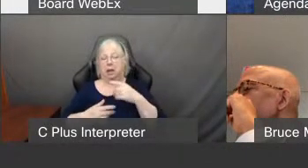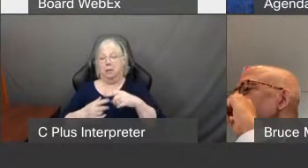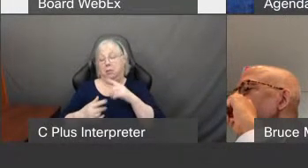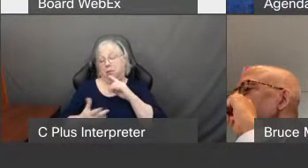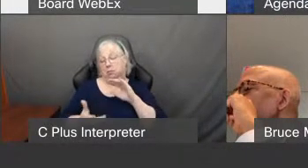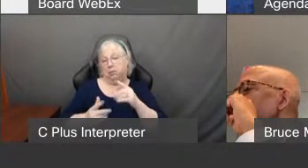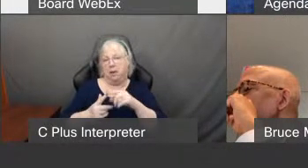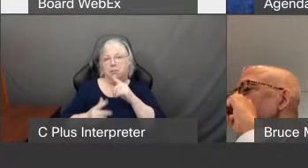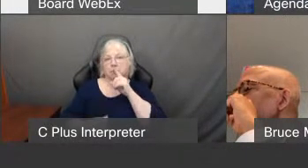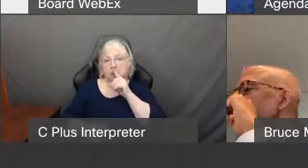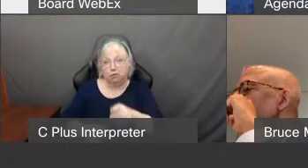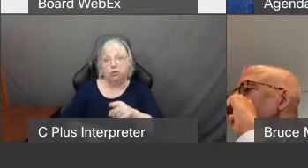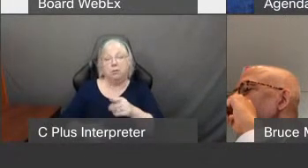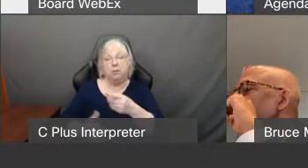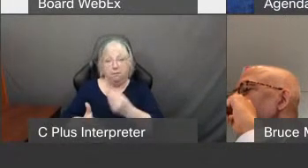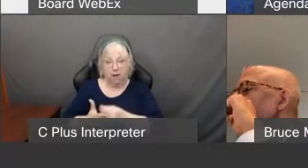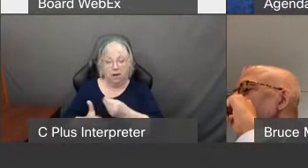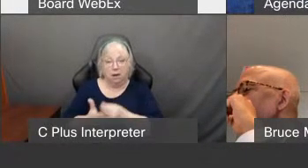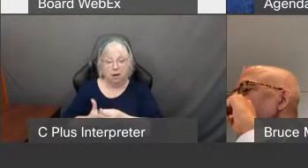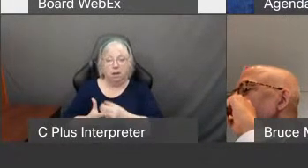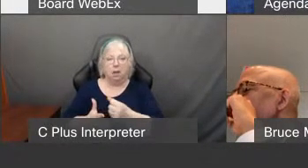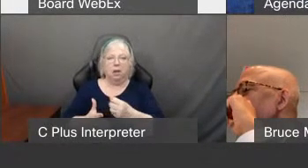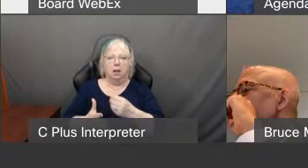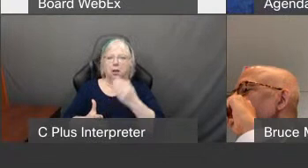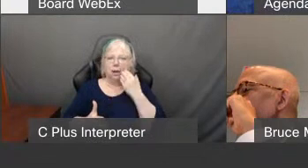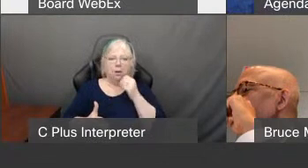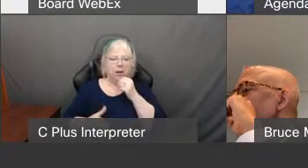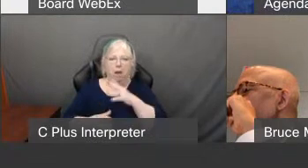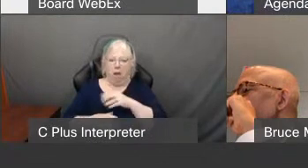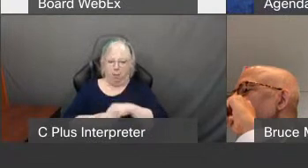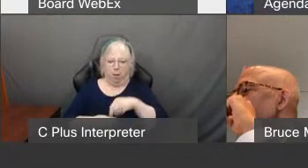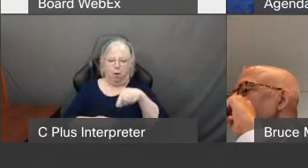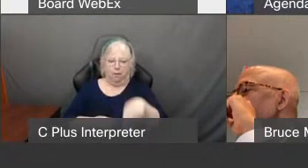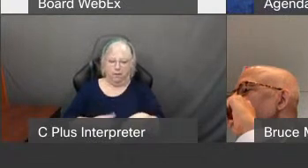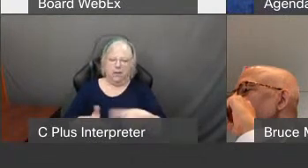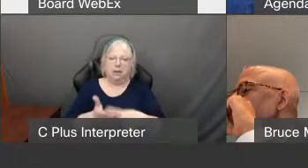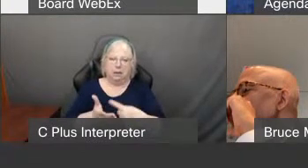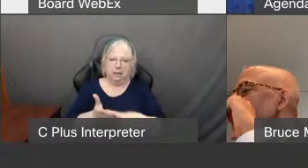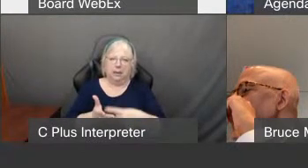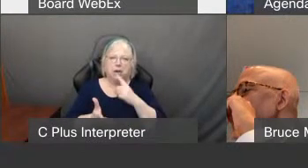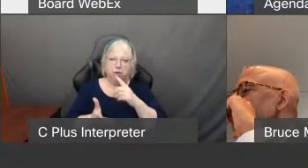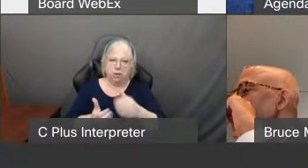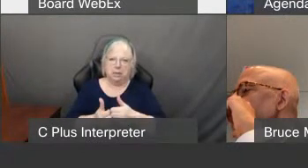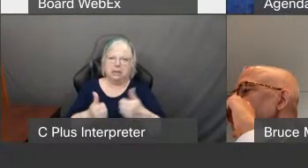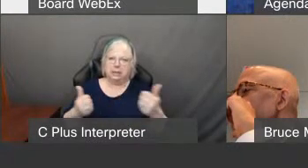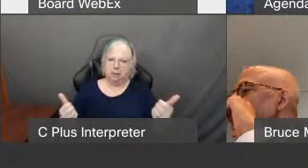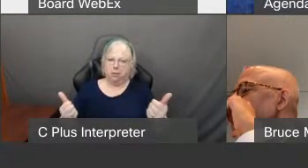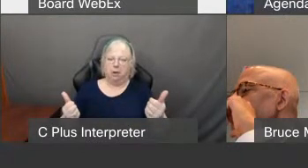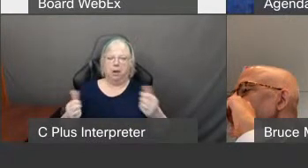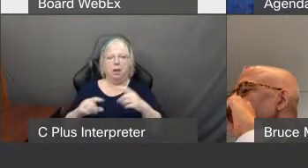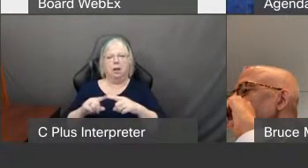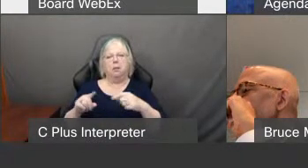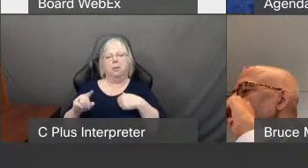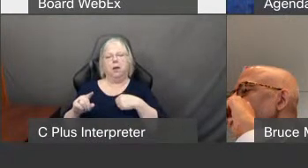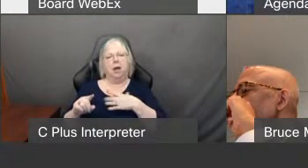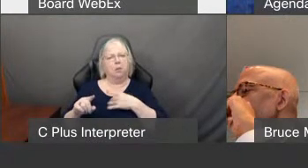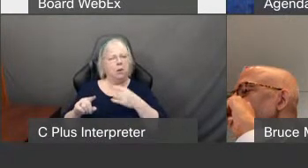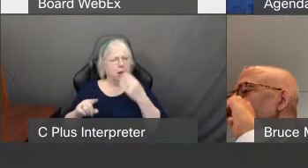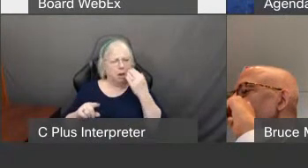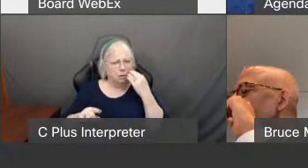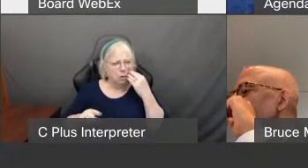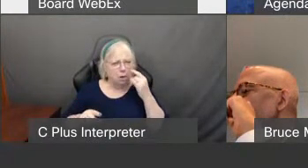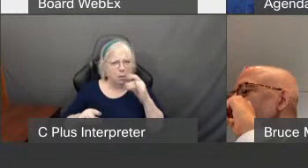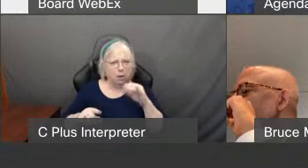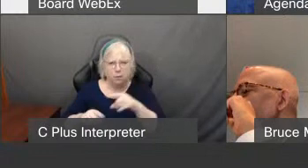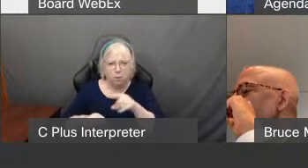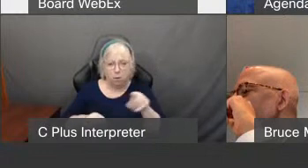funding. And so I know it's not a part of this. It's a separate deal. And I would like to know if you